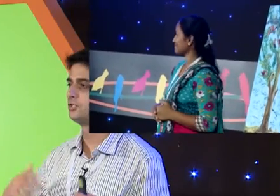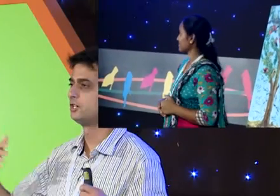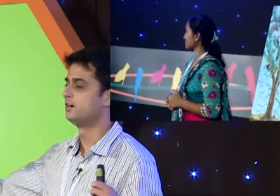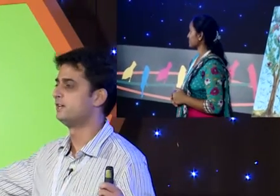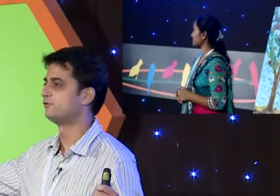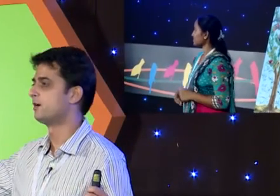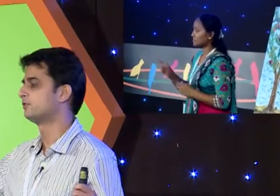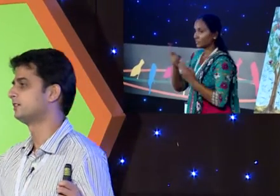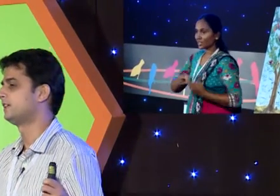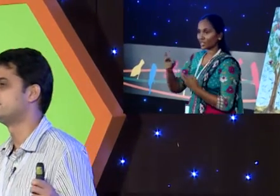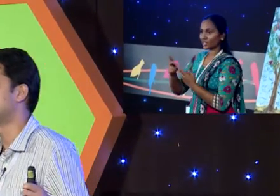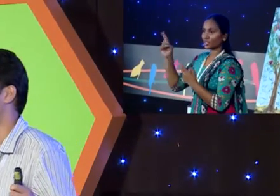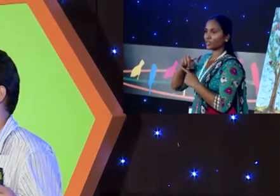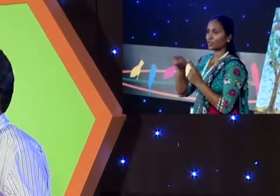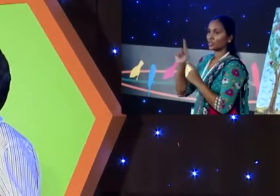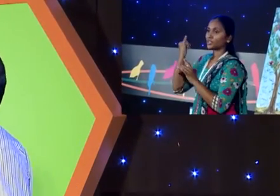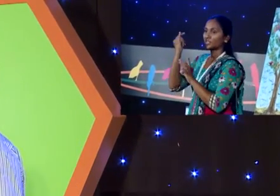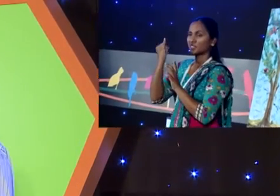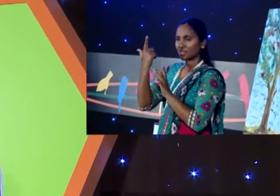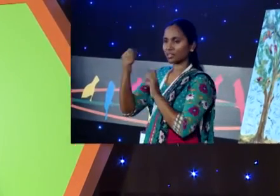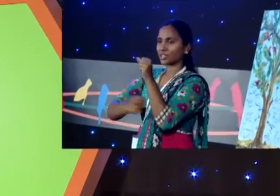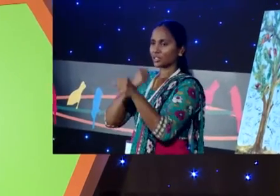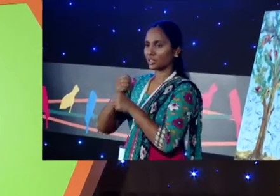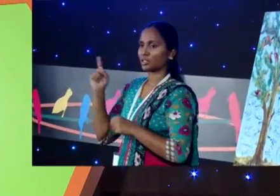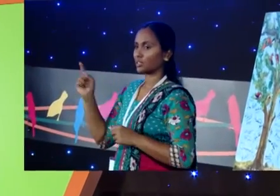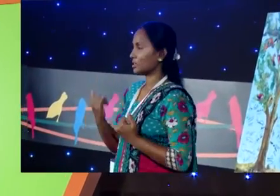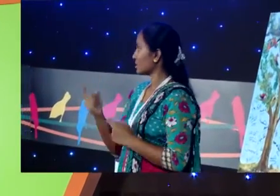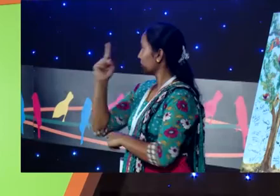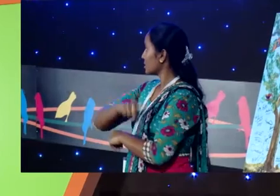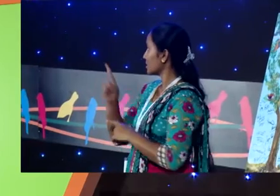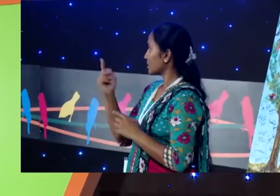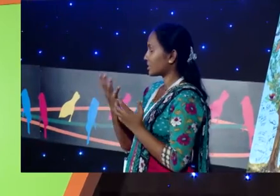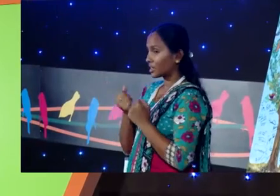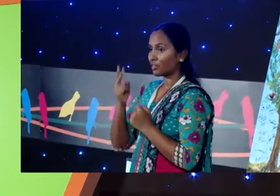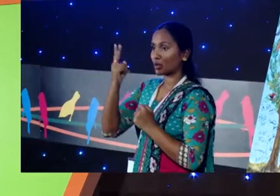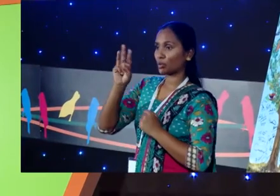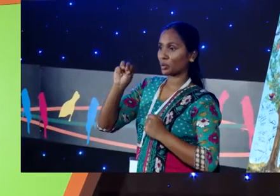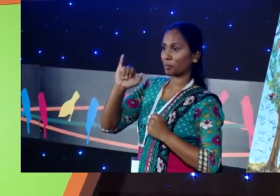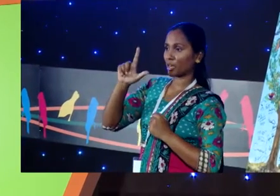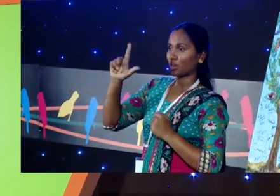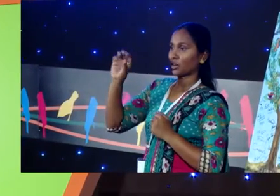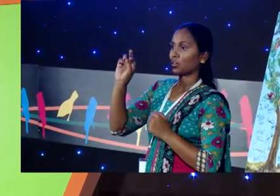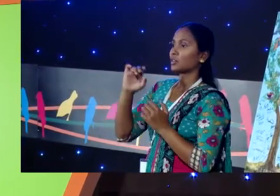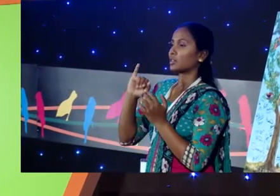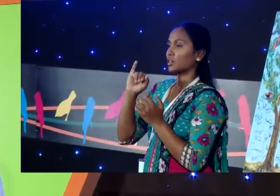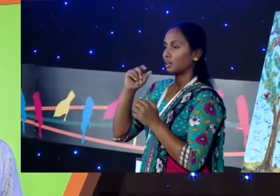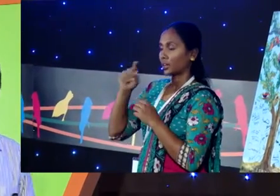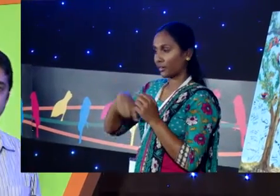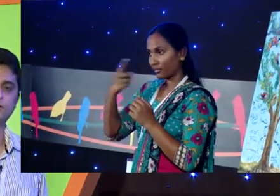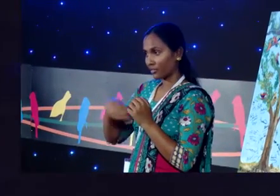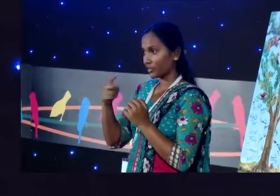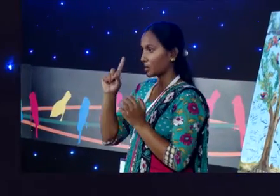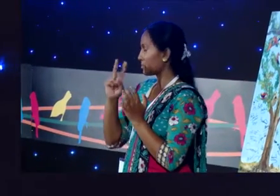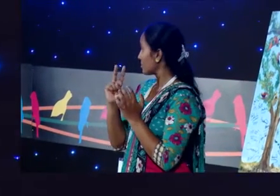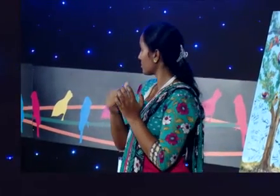This was a journey of about 6-7 years. Today, we're being read by almost about 2 million people every month. And the crux of